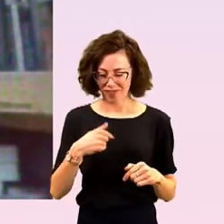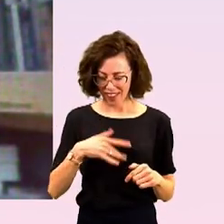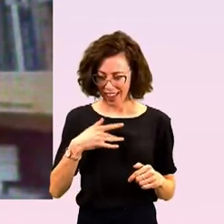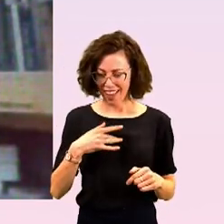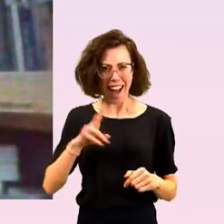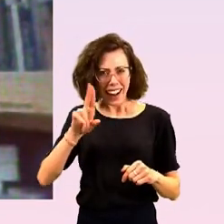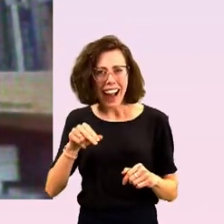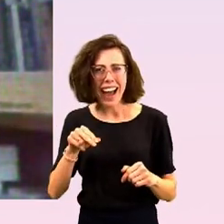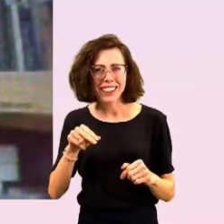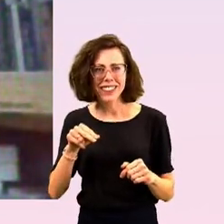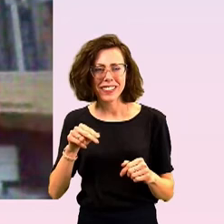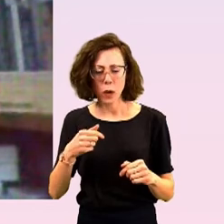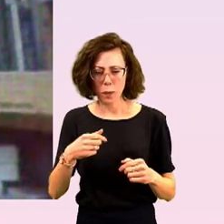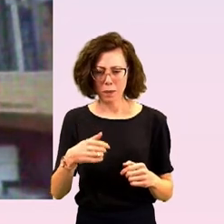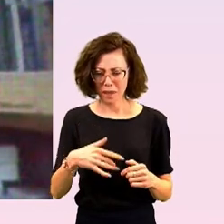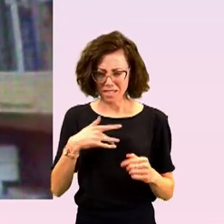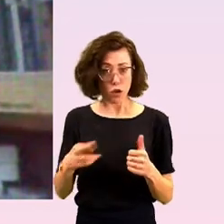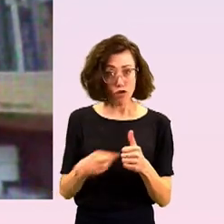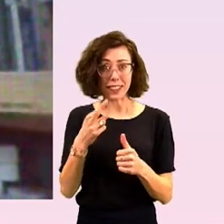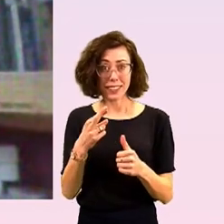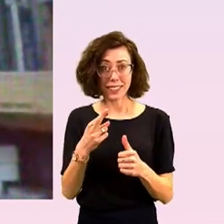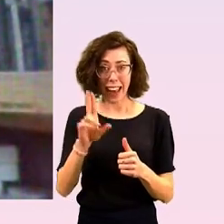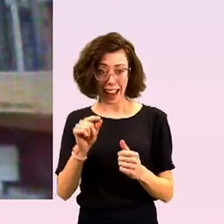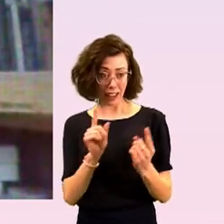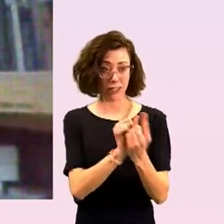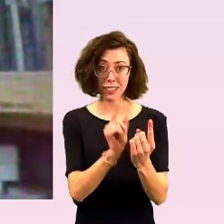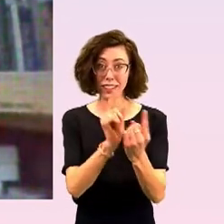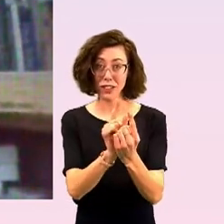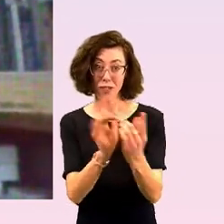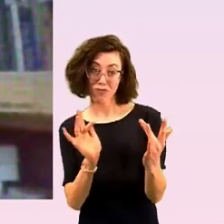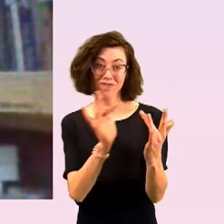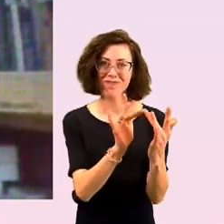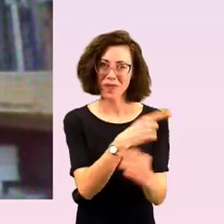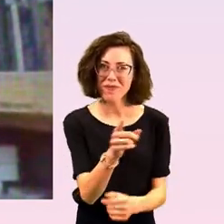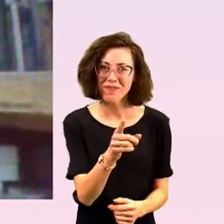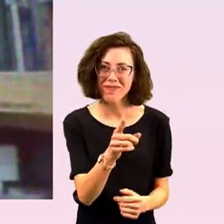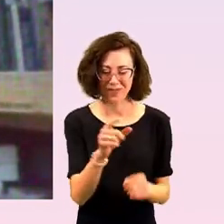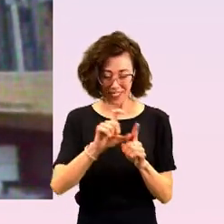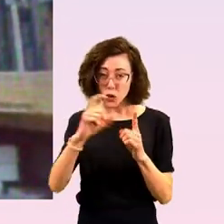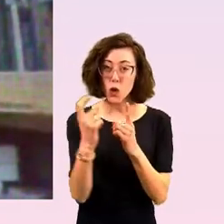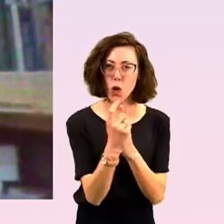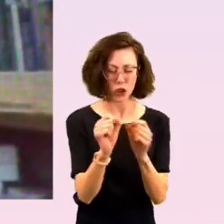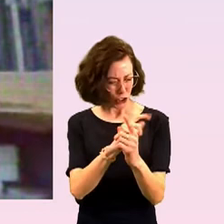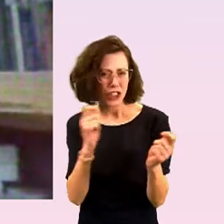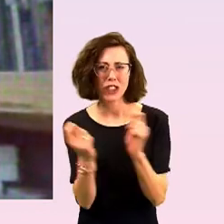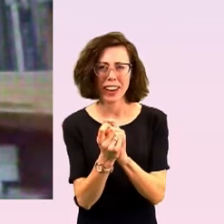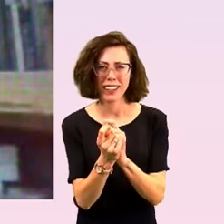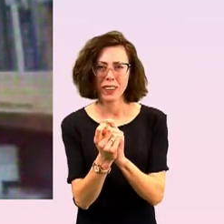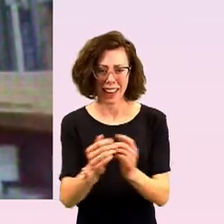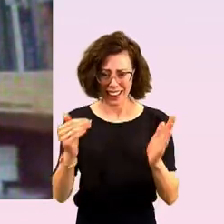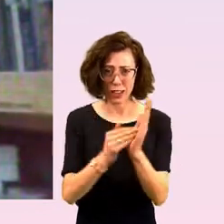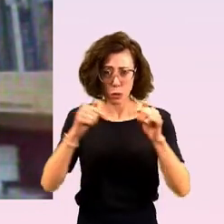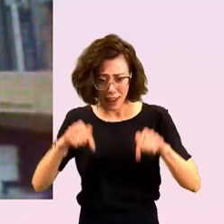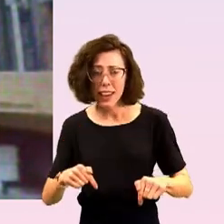So the culture is there. There's a changing culture within the organization, and it's saying, yes, we're here. Yes, we're committed to LGBT inclusion